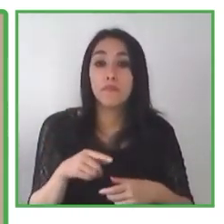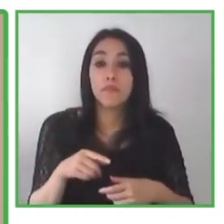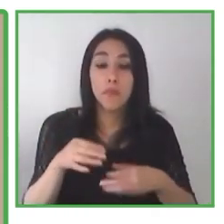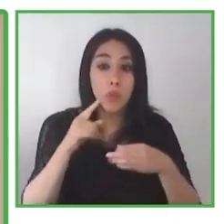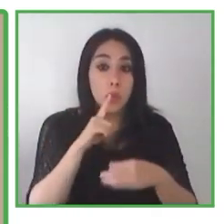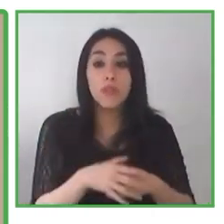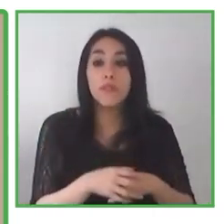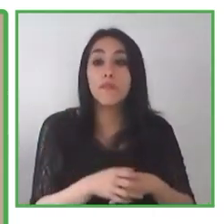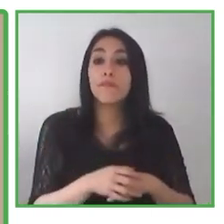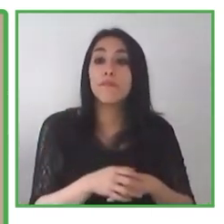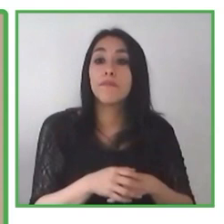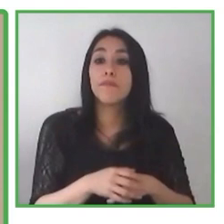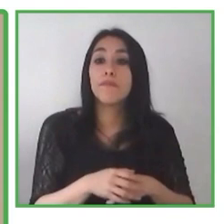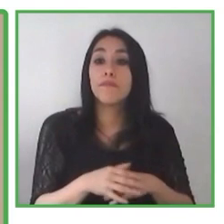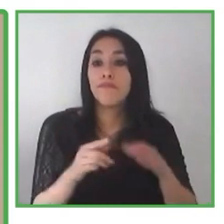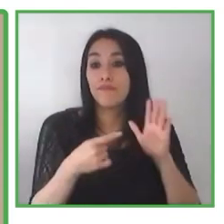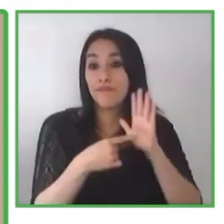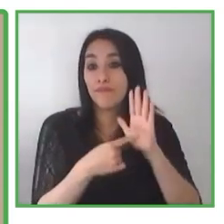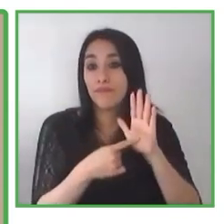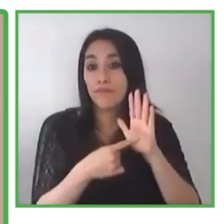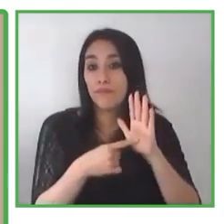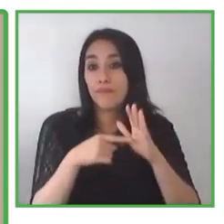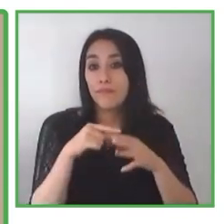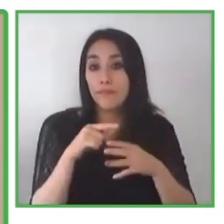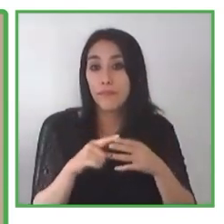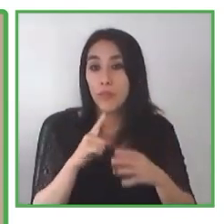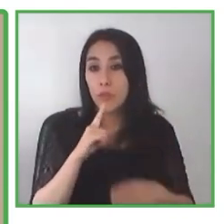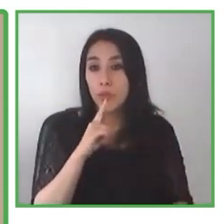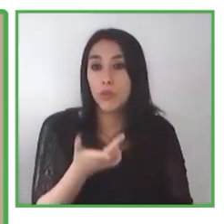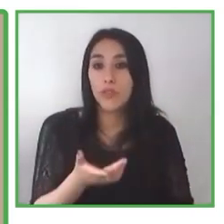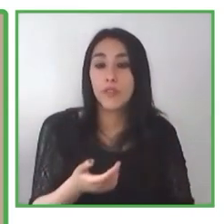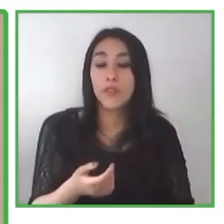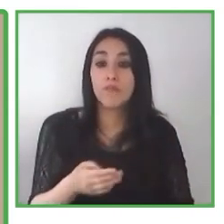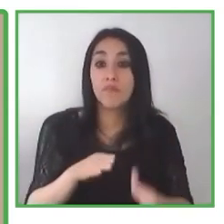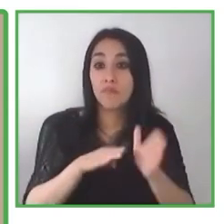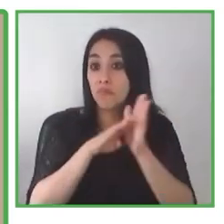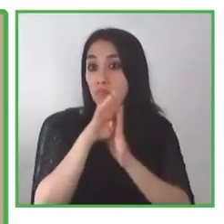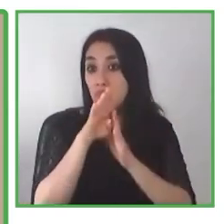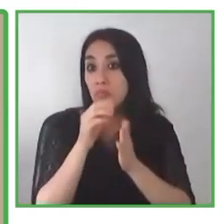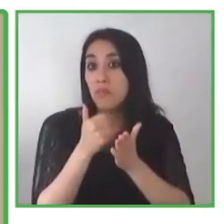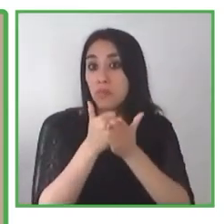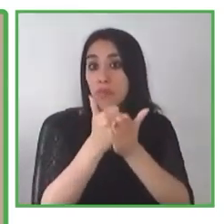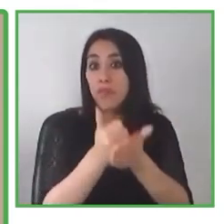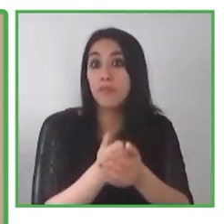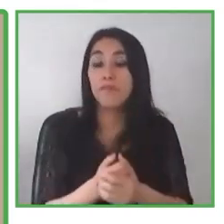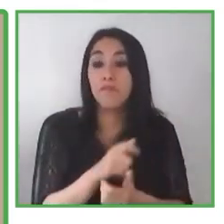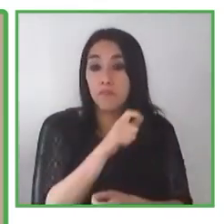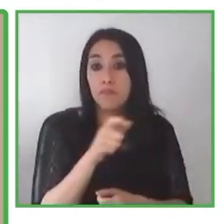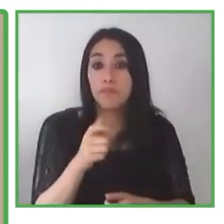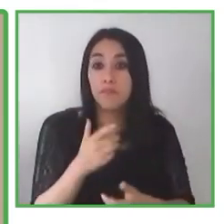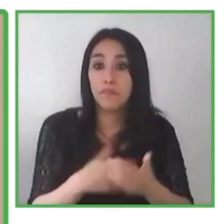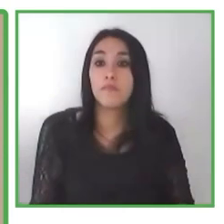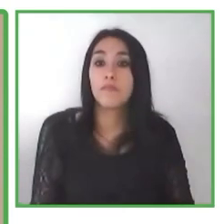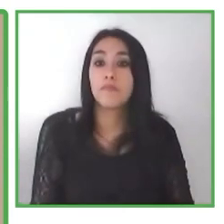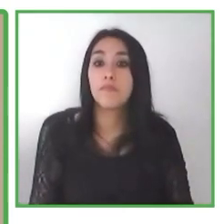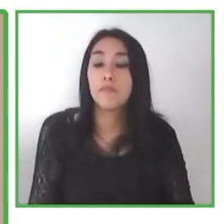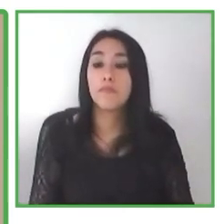It has to be implemented with an evaluation system for people with disability. And we'd like to